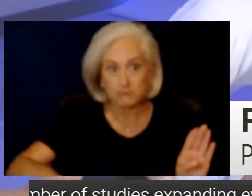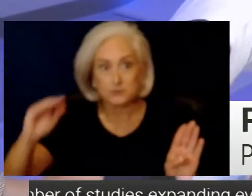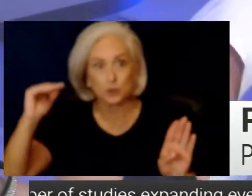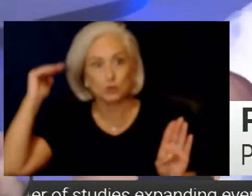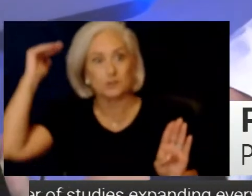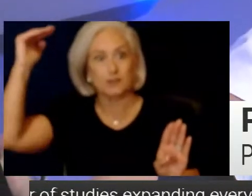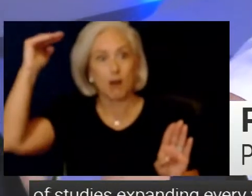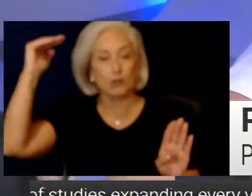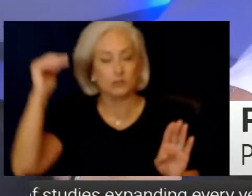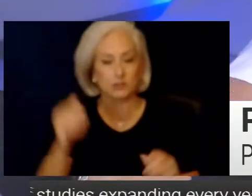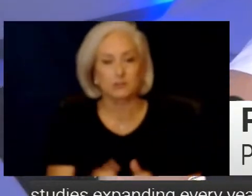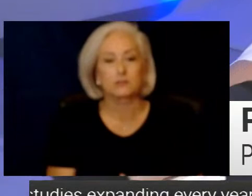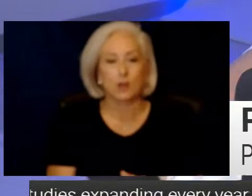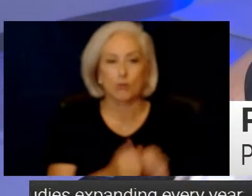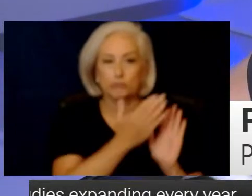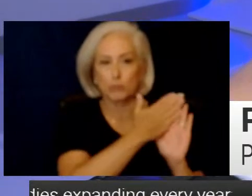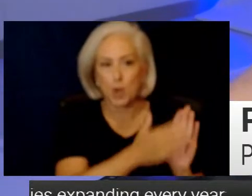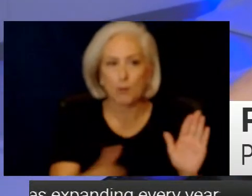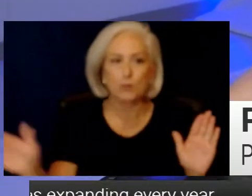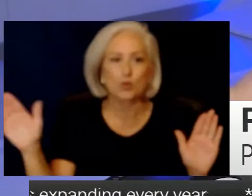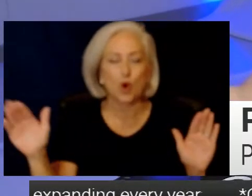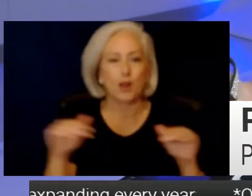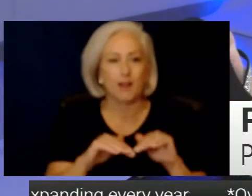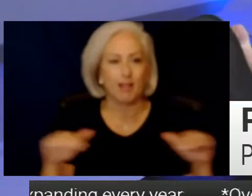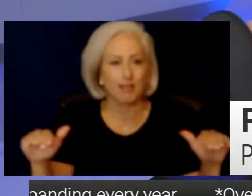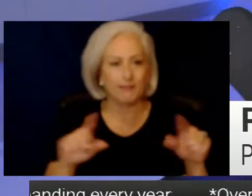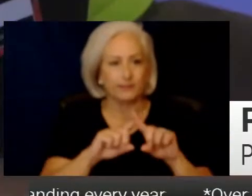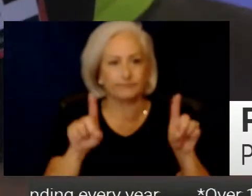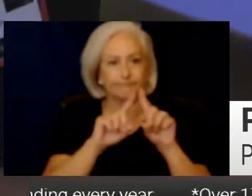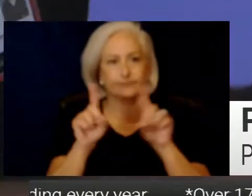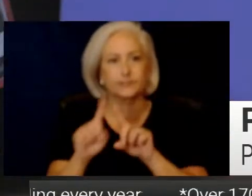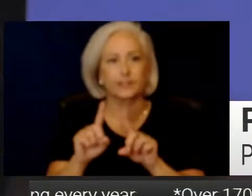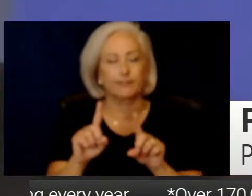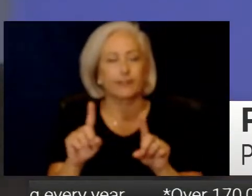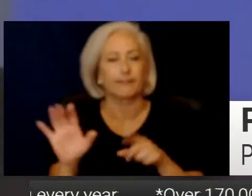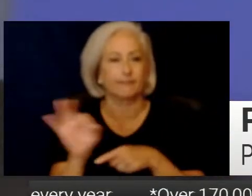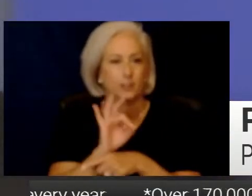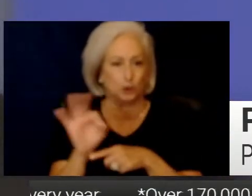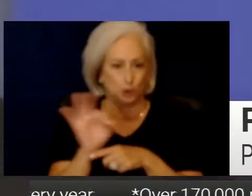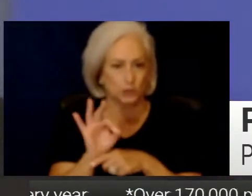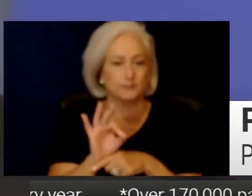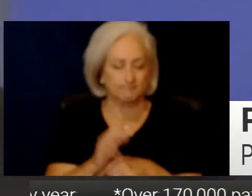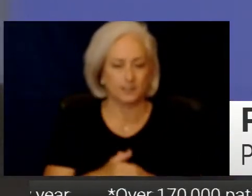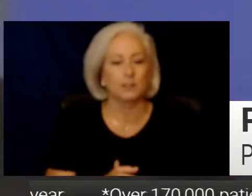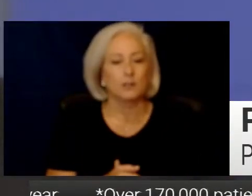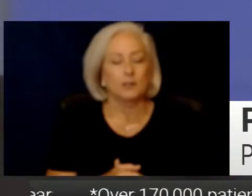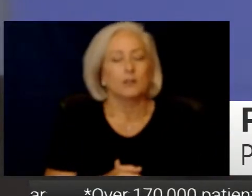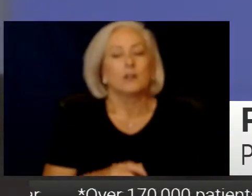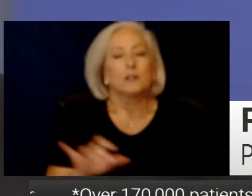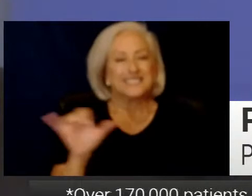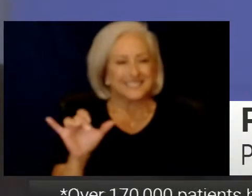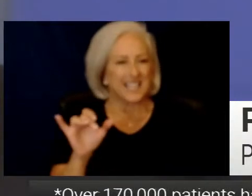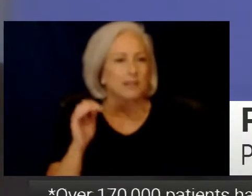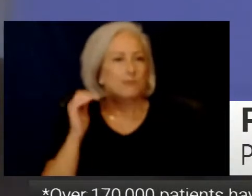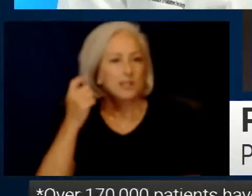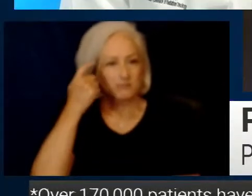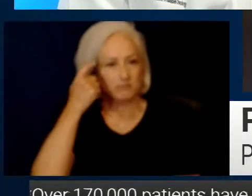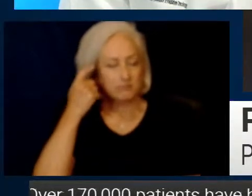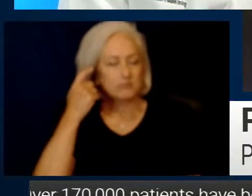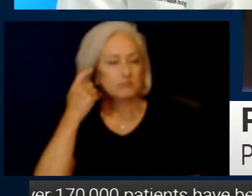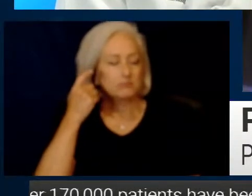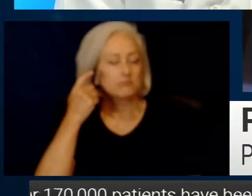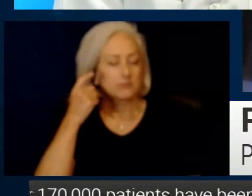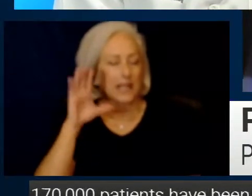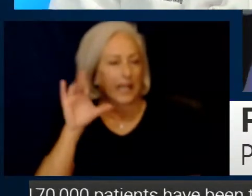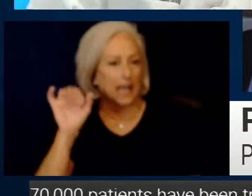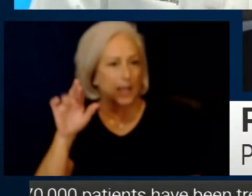broad indication for different types of cancers and even some benign tumors like we talked about. But I think in terms of patients